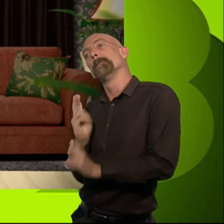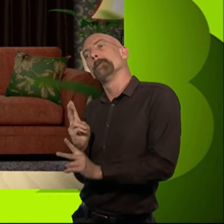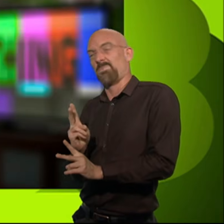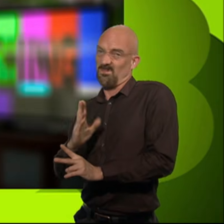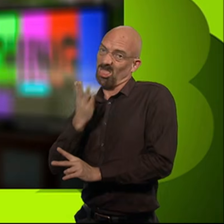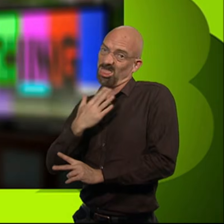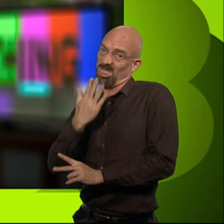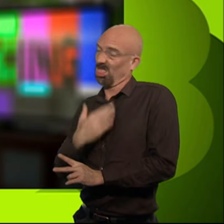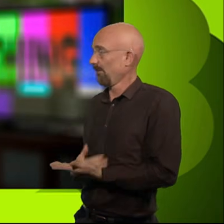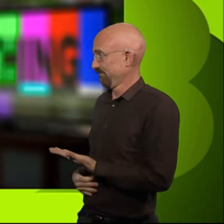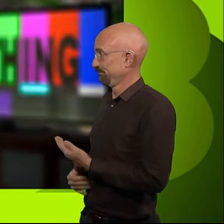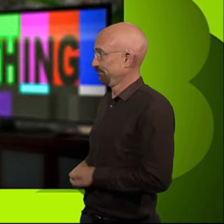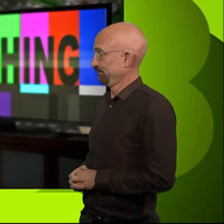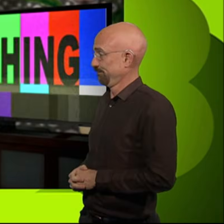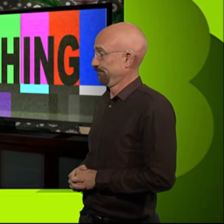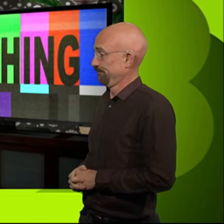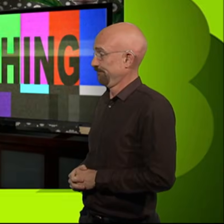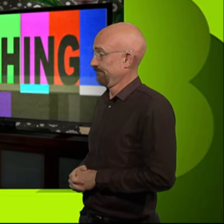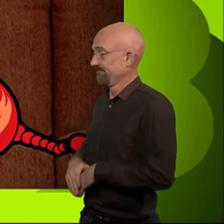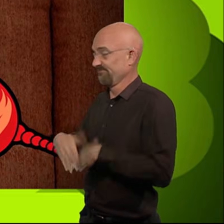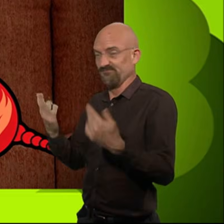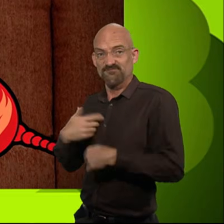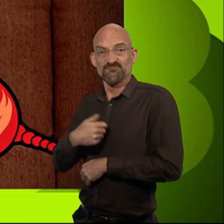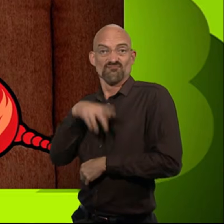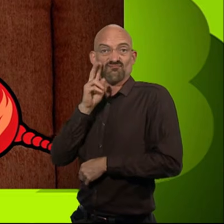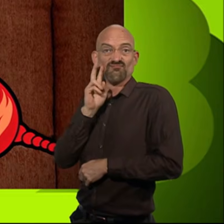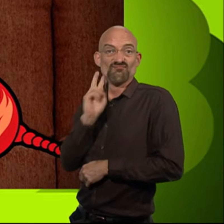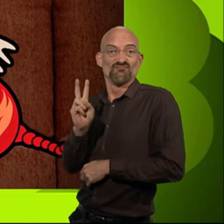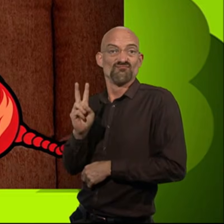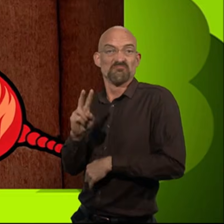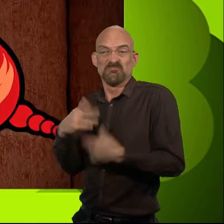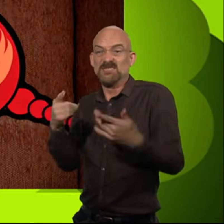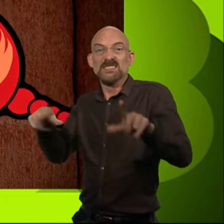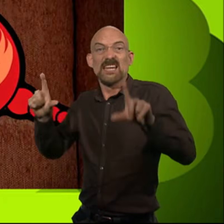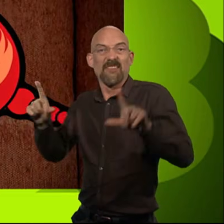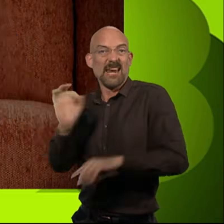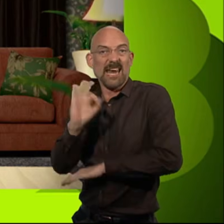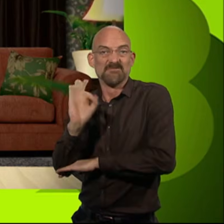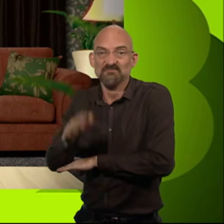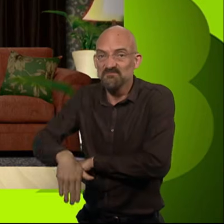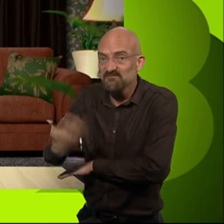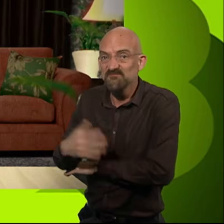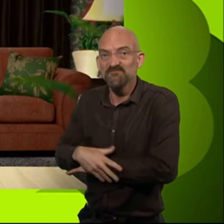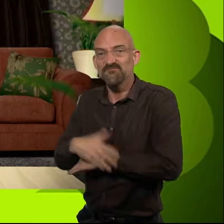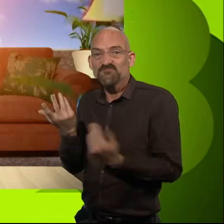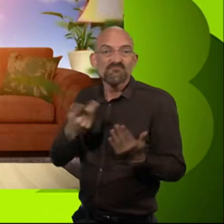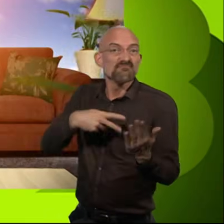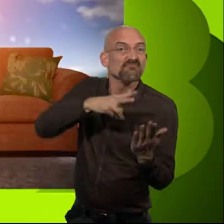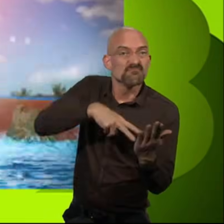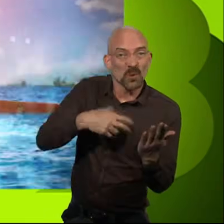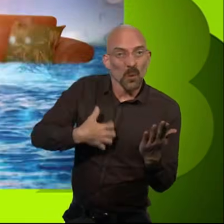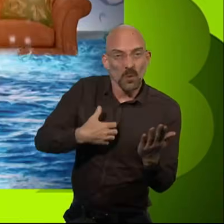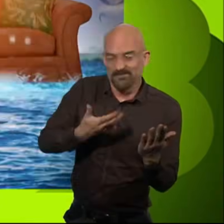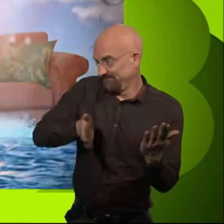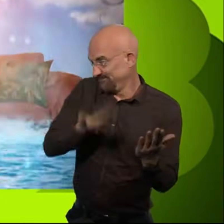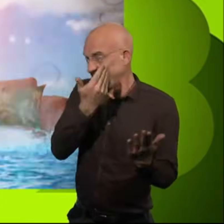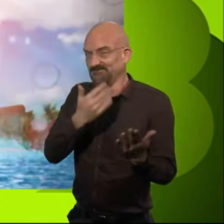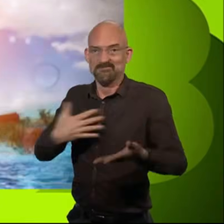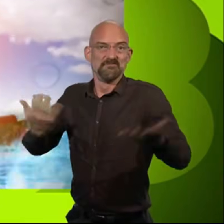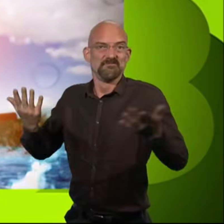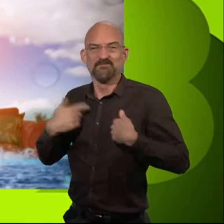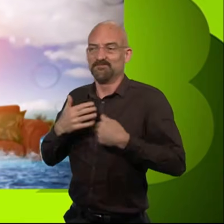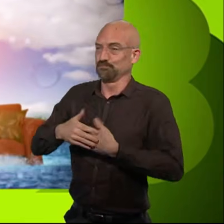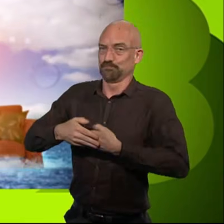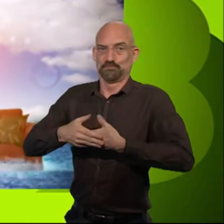sofa, bored. There was nothing on the telly, nothing interesting to read, and nothing much to do. Or was there?